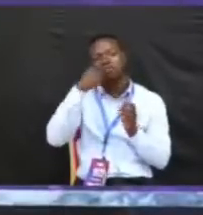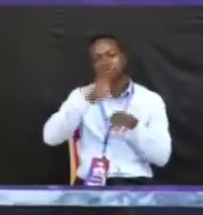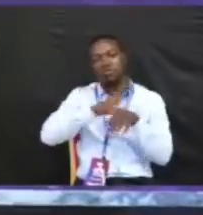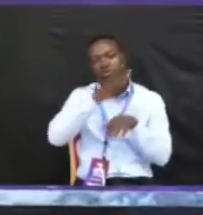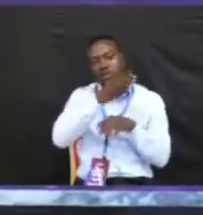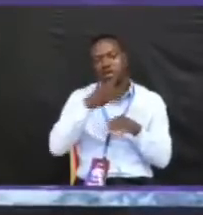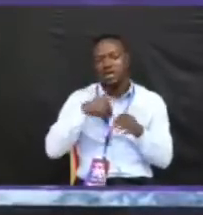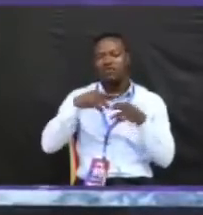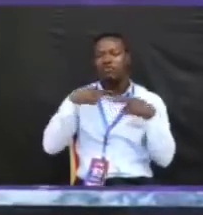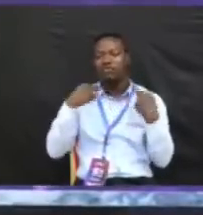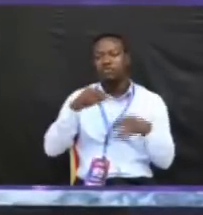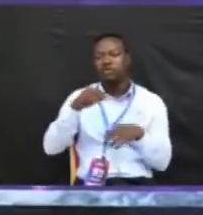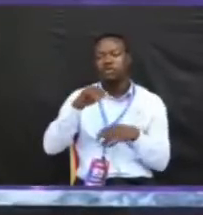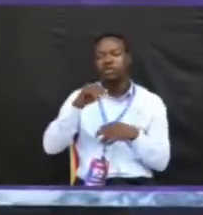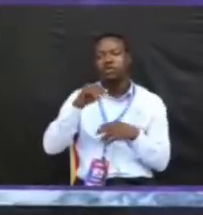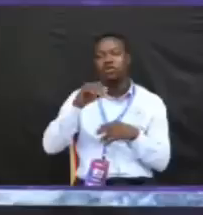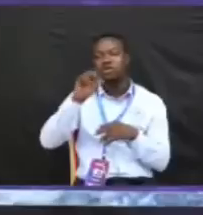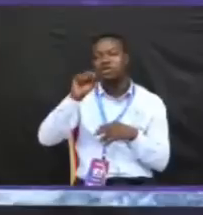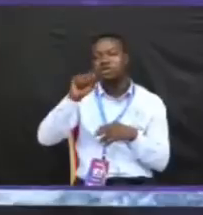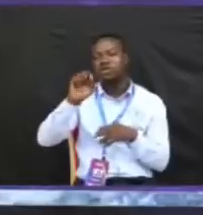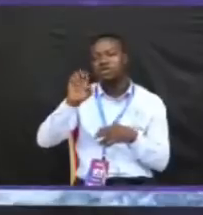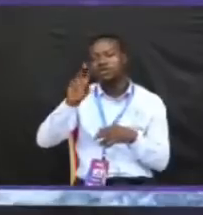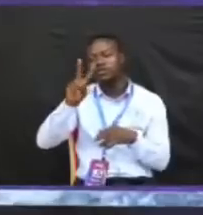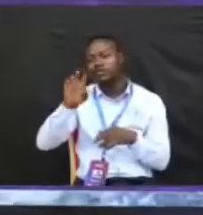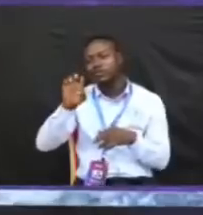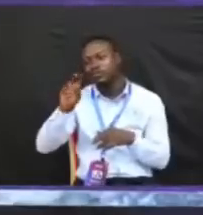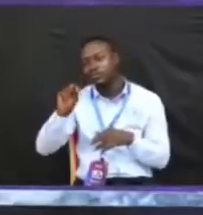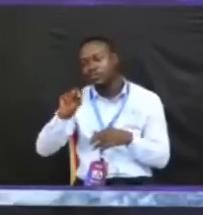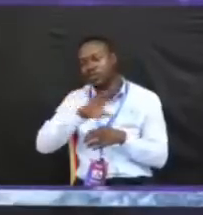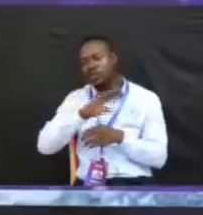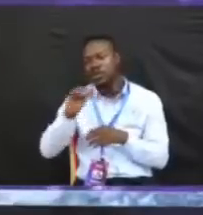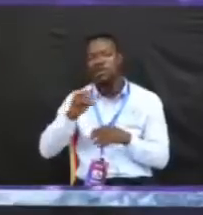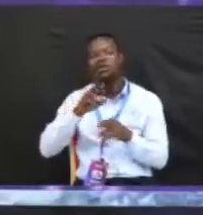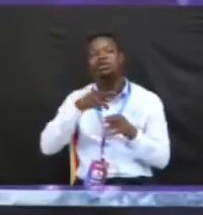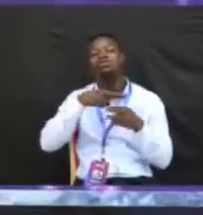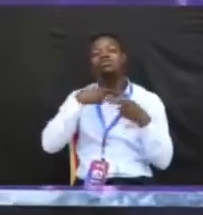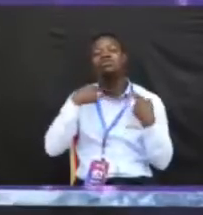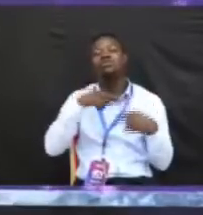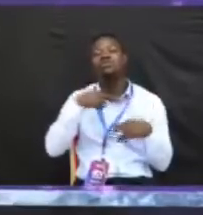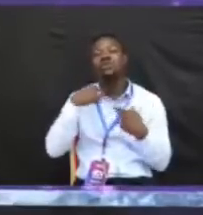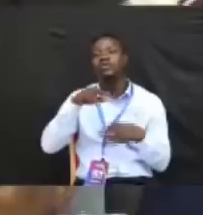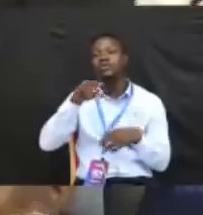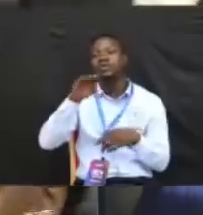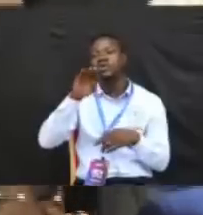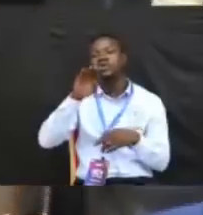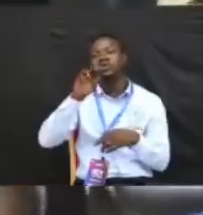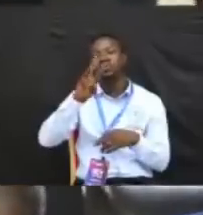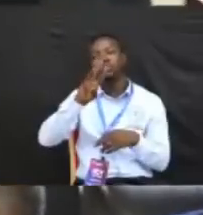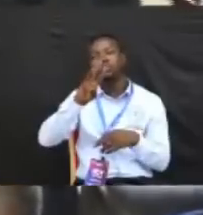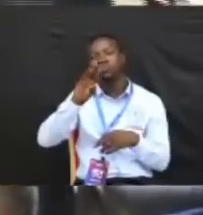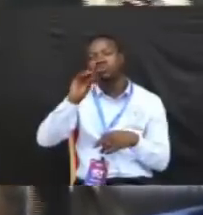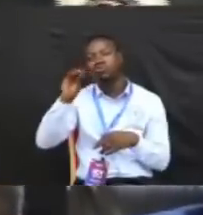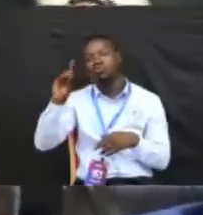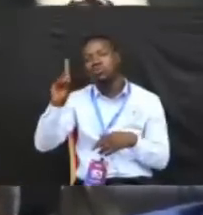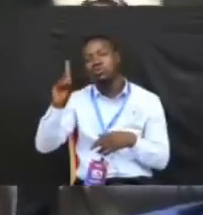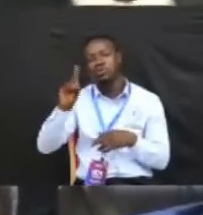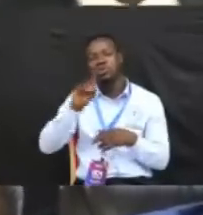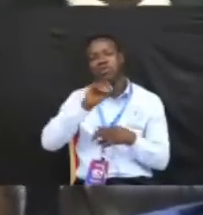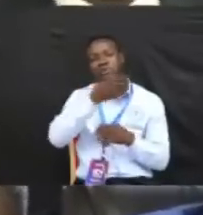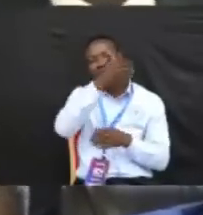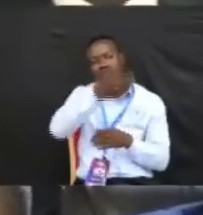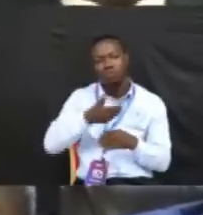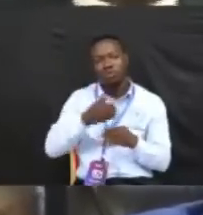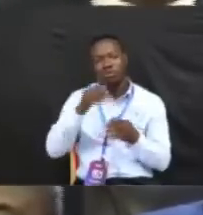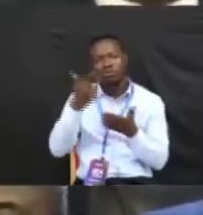have Reverend Steve B and Reverend Kojo Wood who are leadership team members. Our brothers you are welcome to